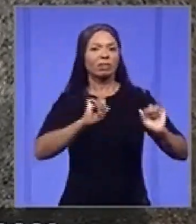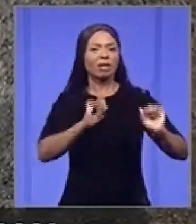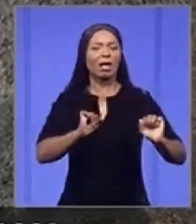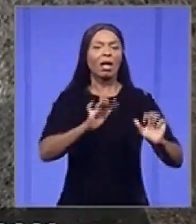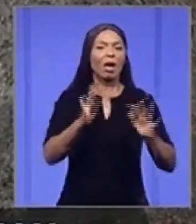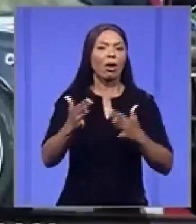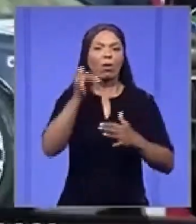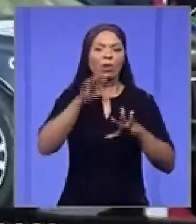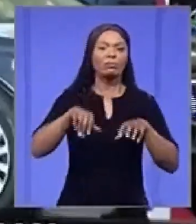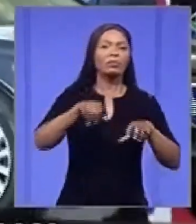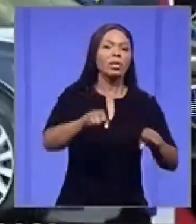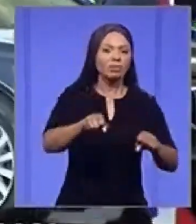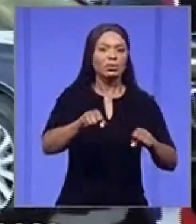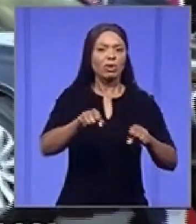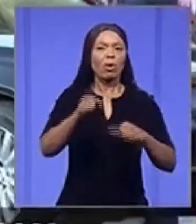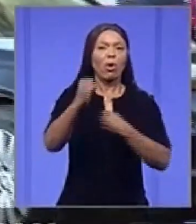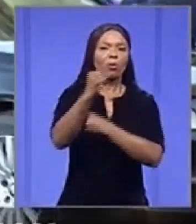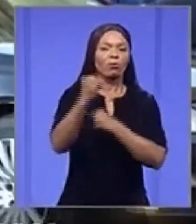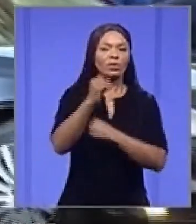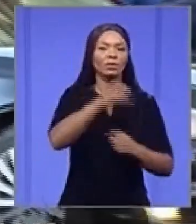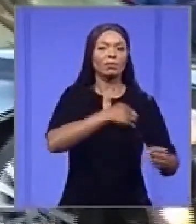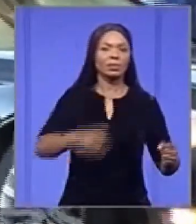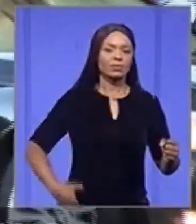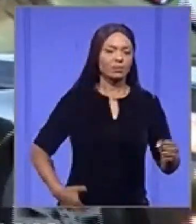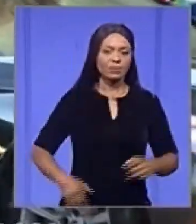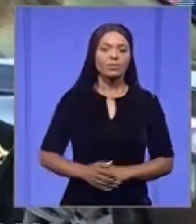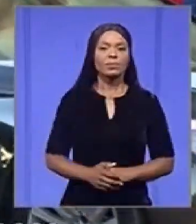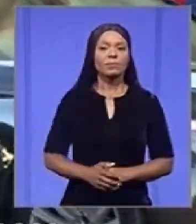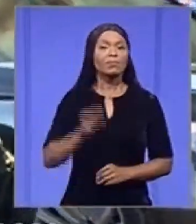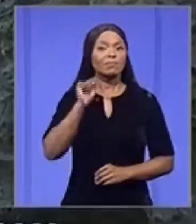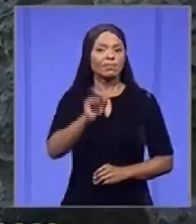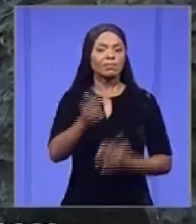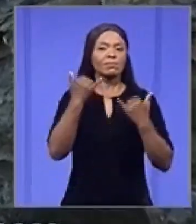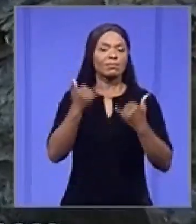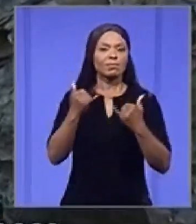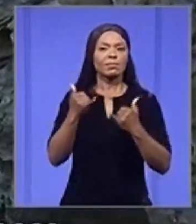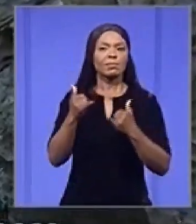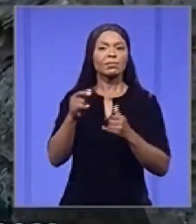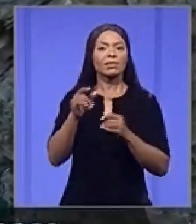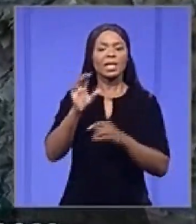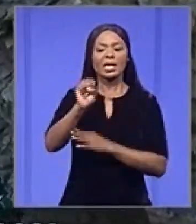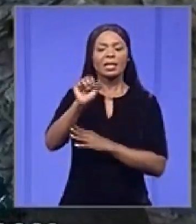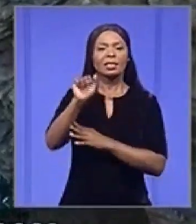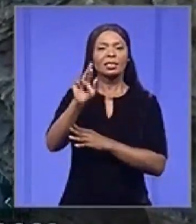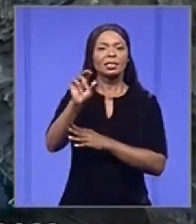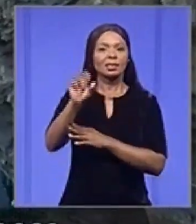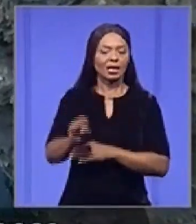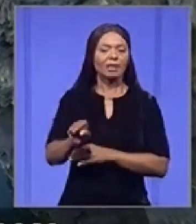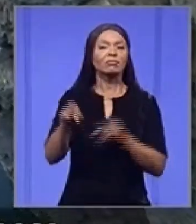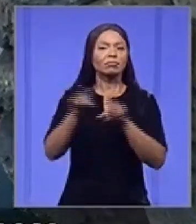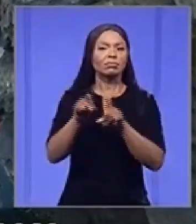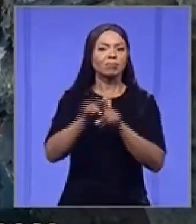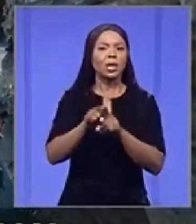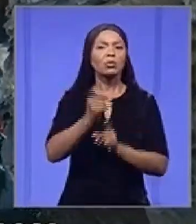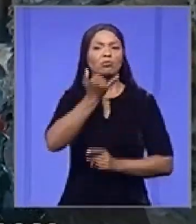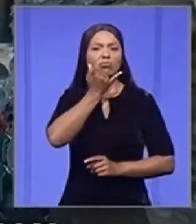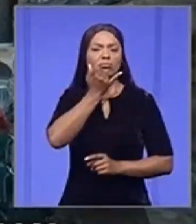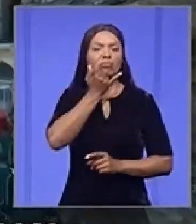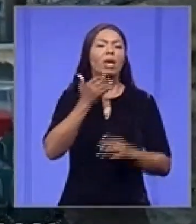e sale a tsene mo kantorong. Tiragatso e ntle ya lekala la ditirelo tsa lekgetho la Aforika Borwa SARS ke nngwe ya dikgang tse di